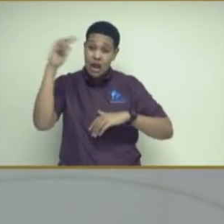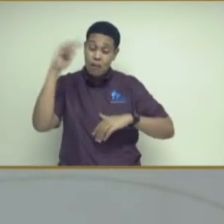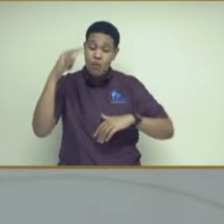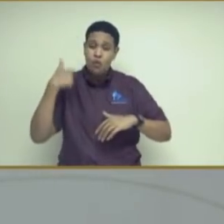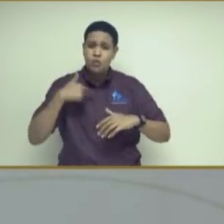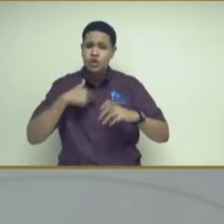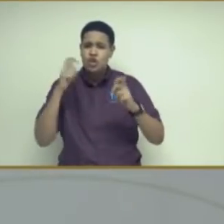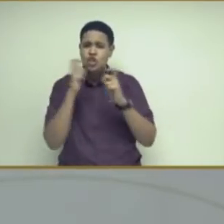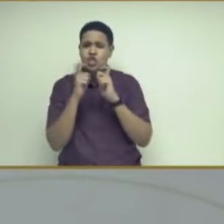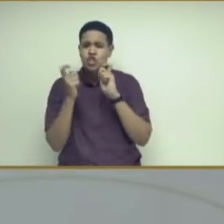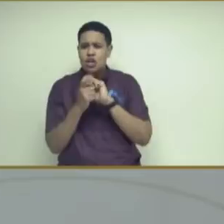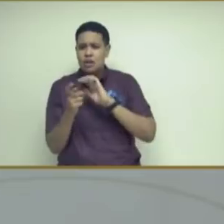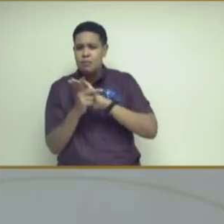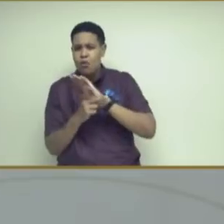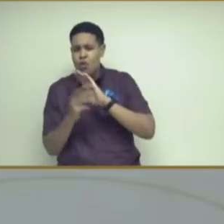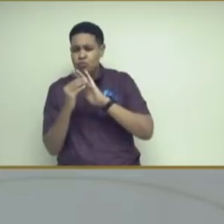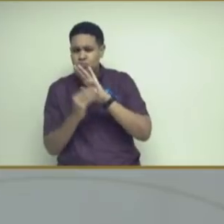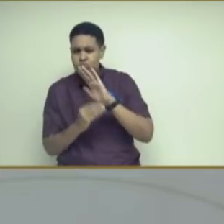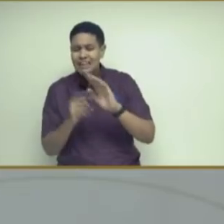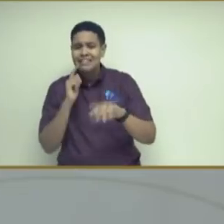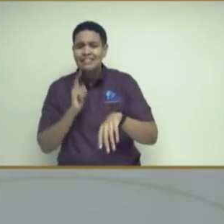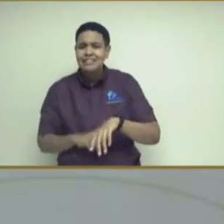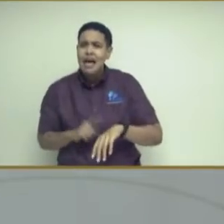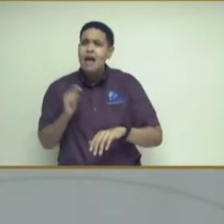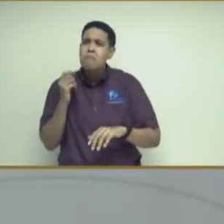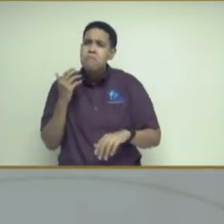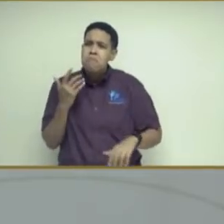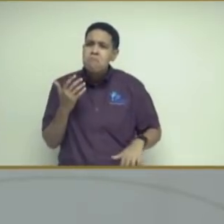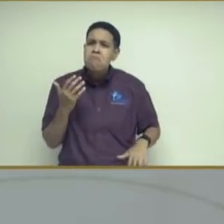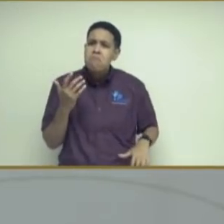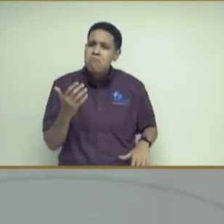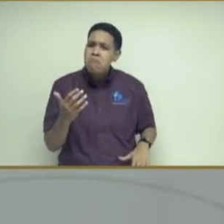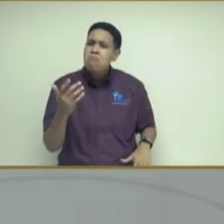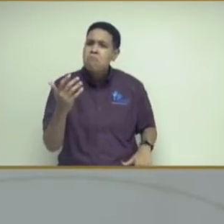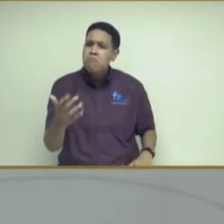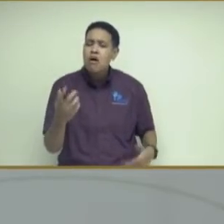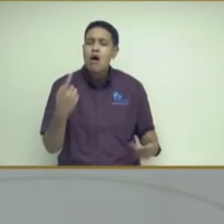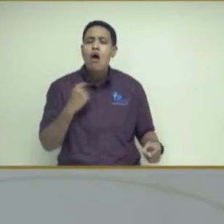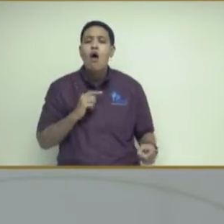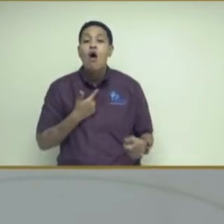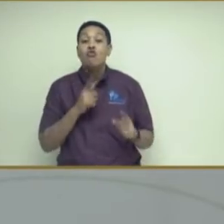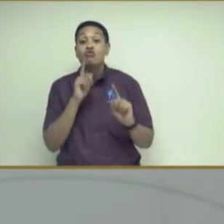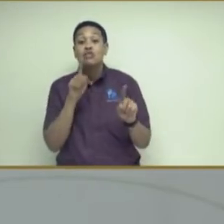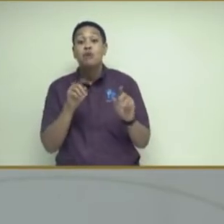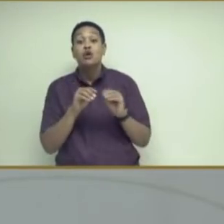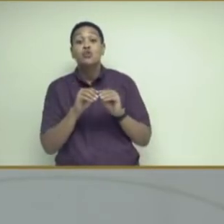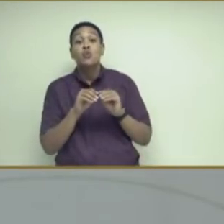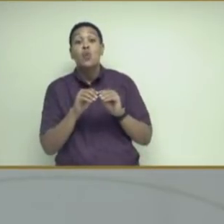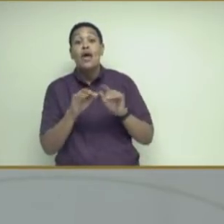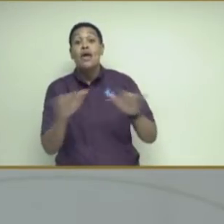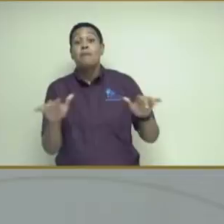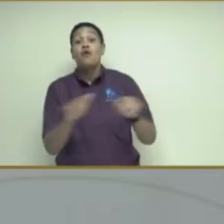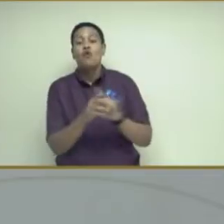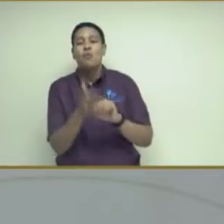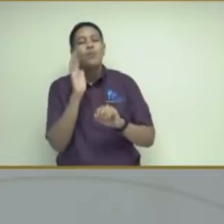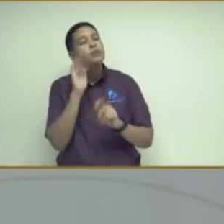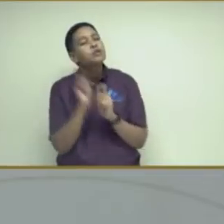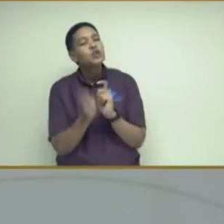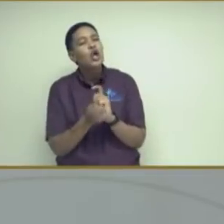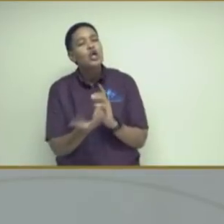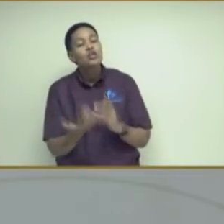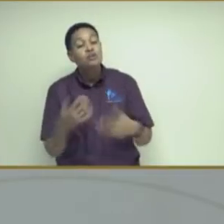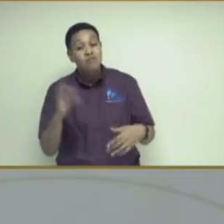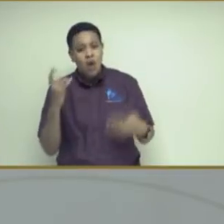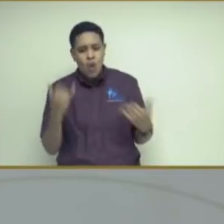we change the protocols, as time passes, our response to the epidemic will change. And you will find that